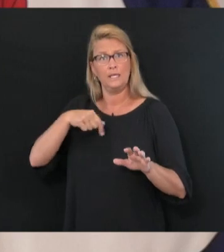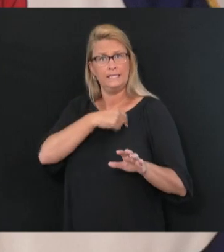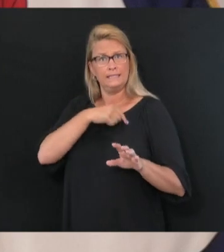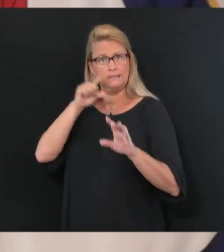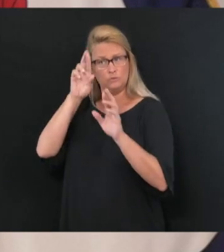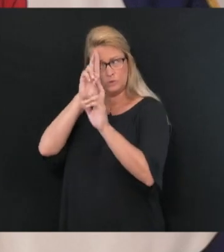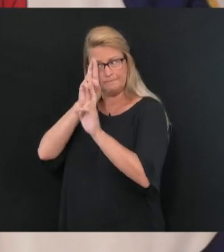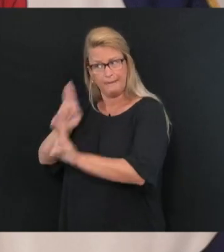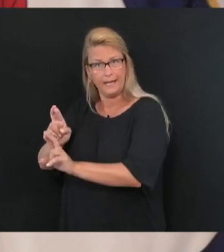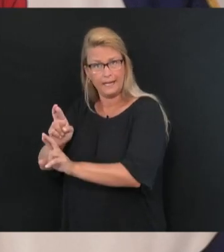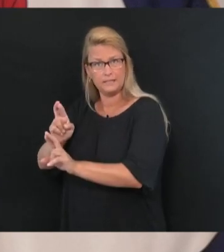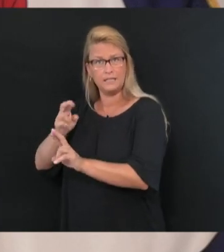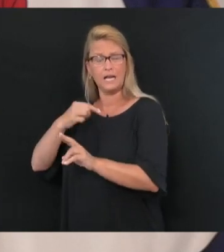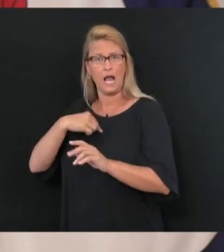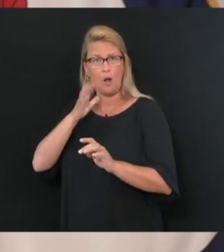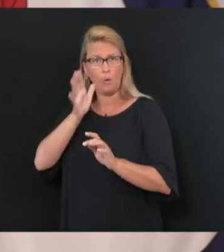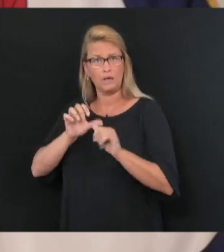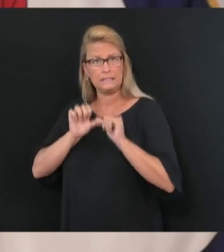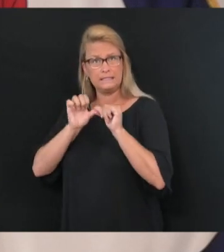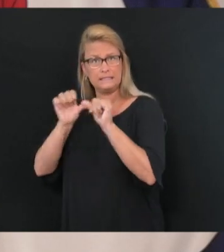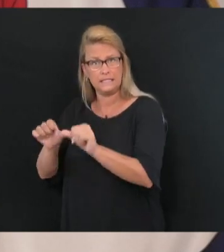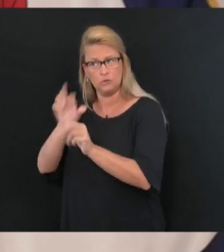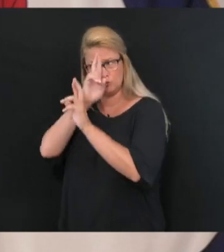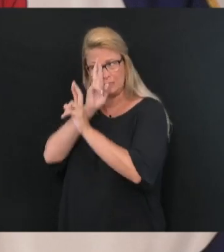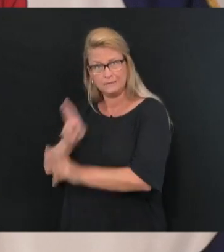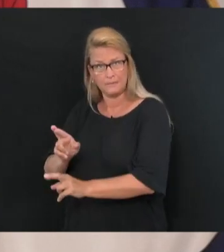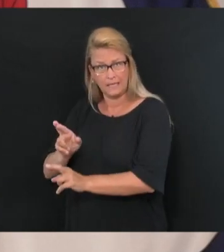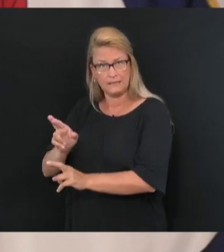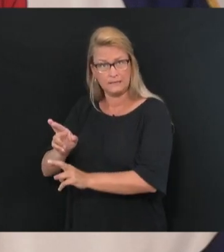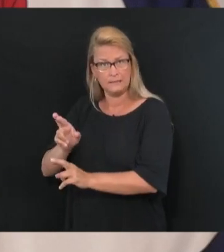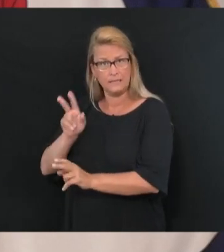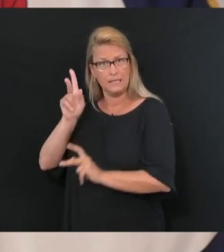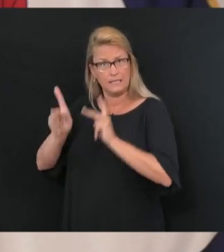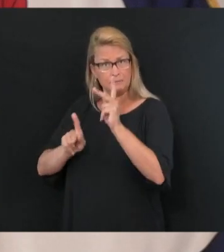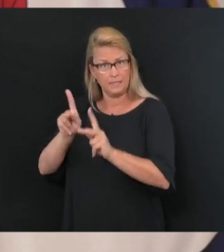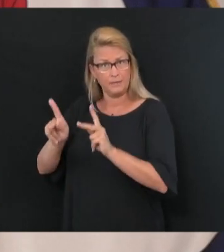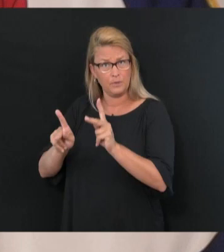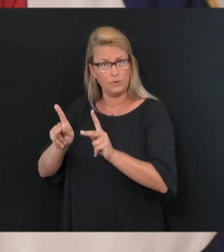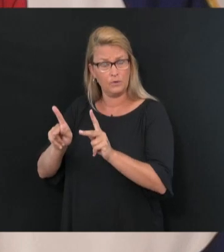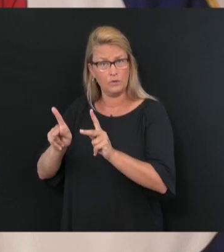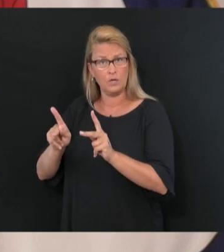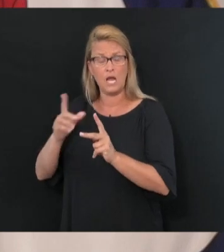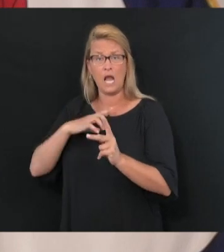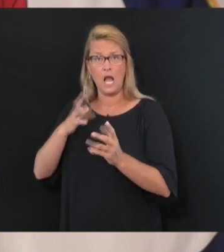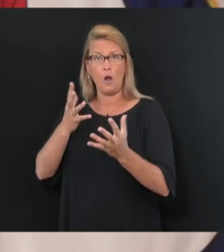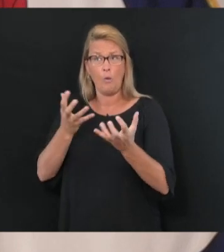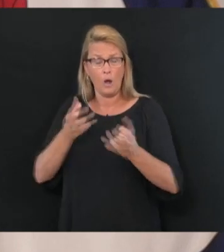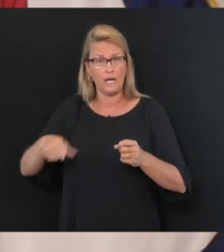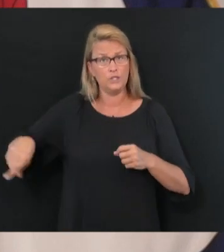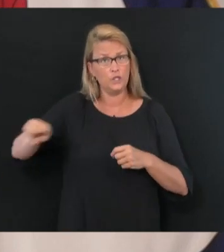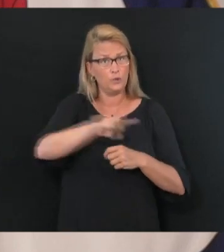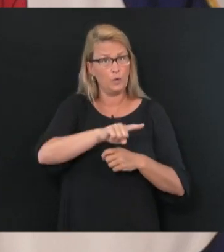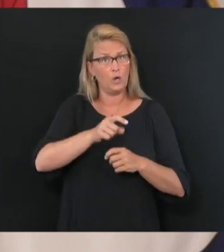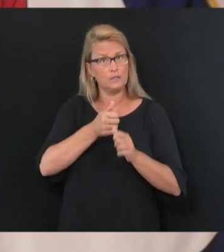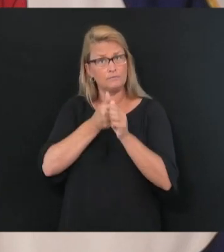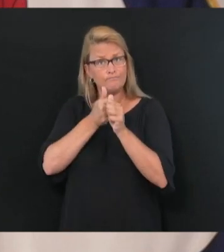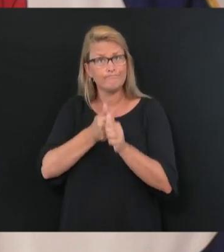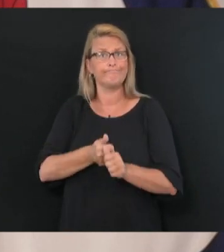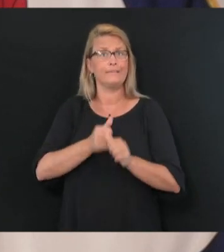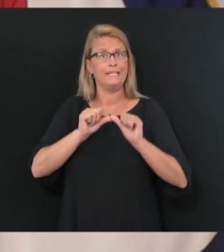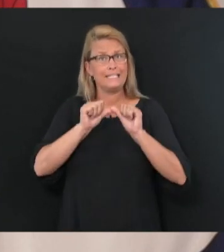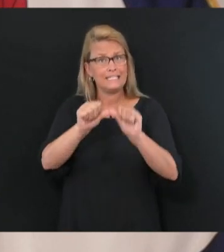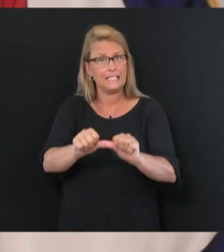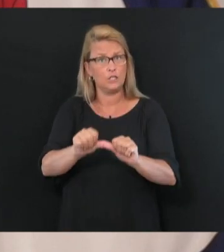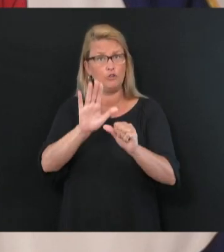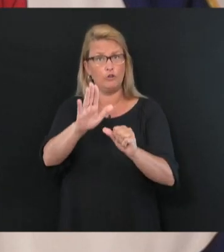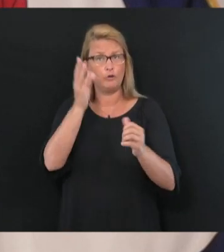going to continue to try to give them all the respect that I can give them. I'm going to offer up for all of us to keep them in our thoughts and